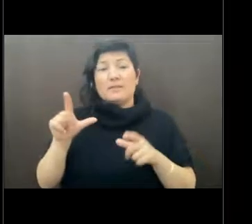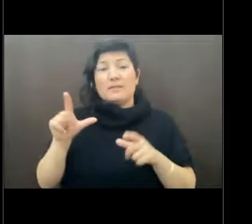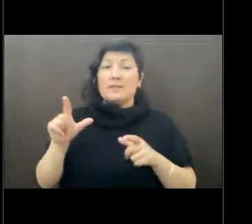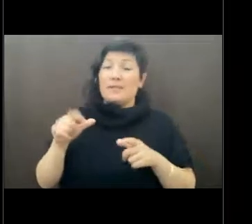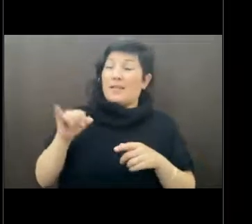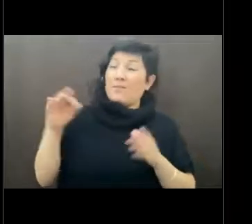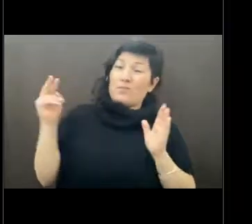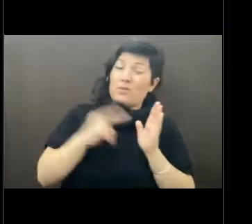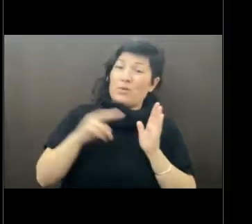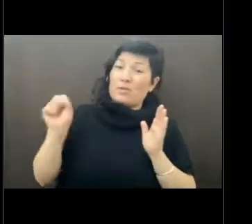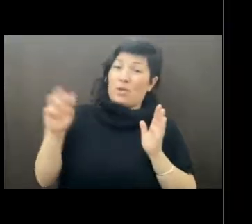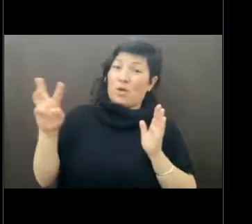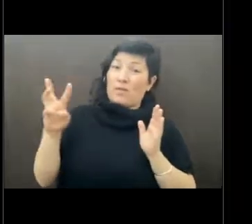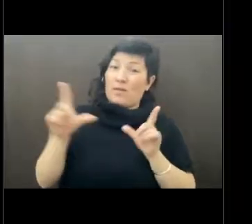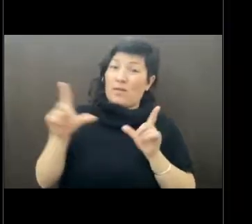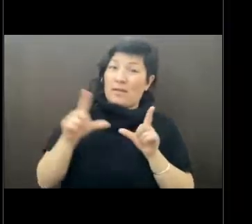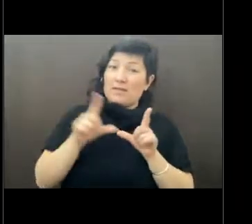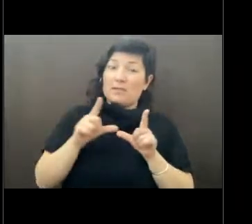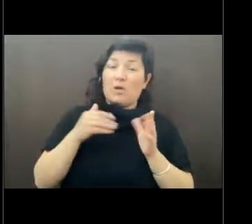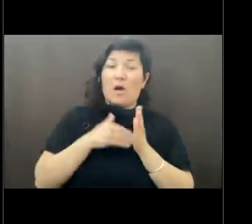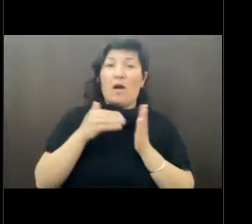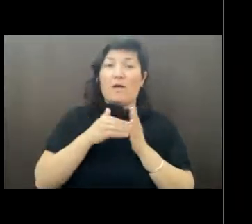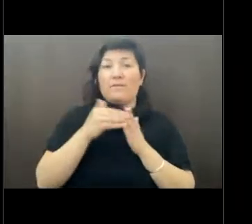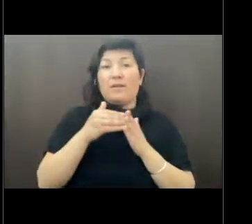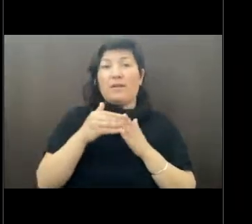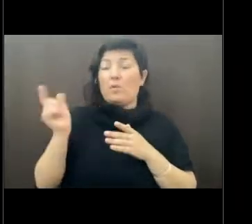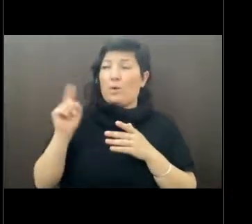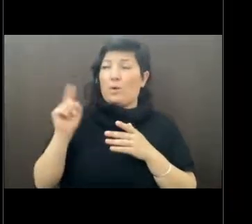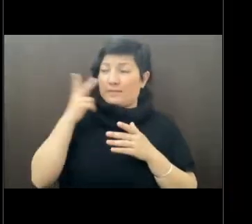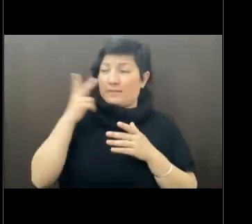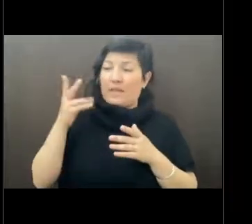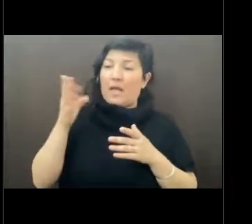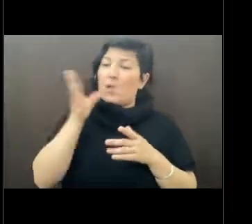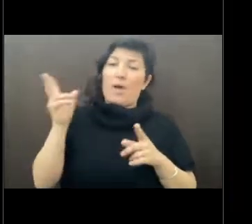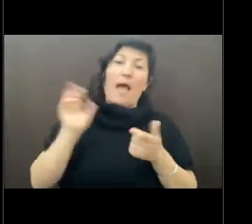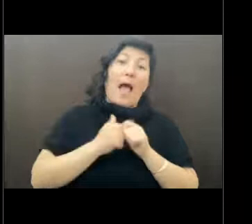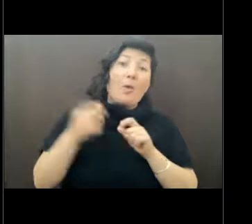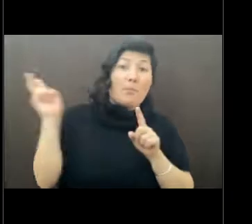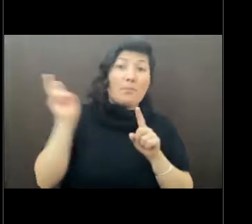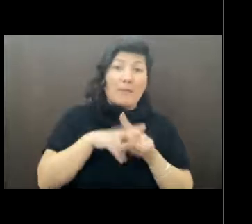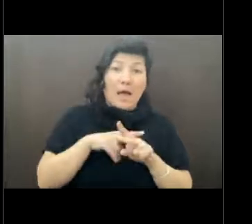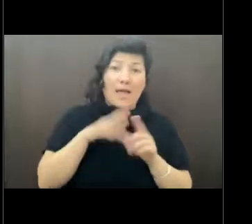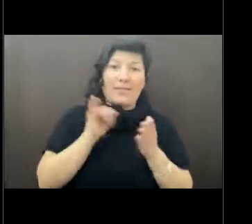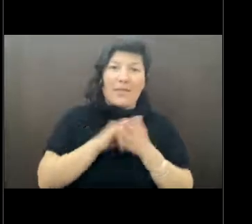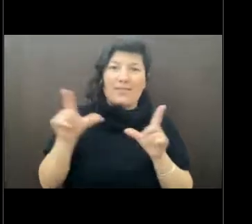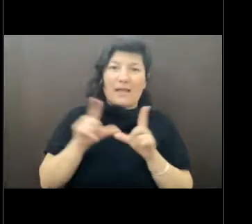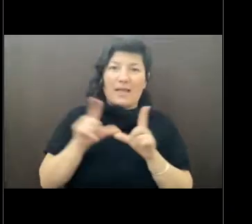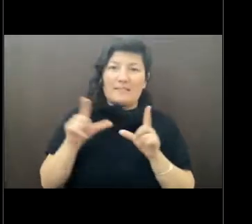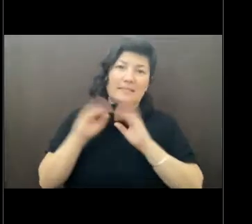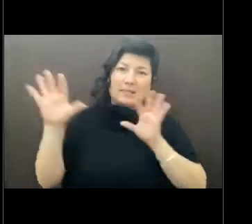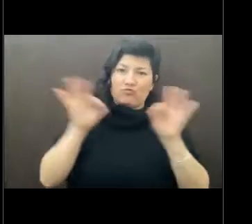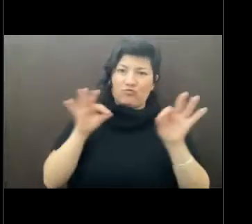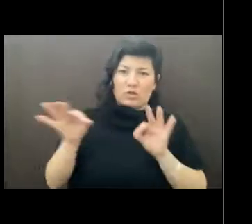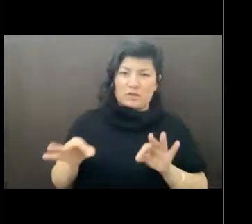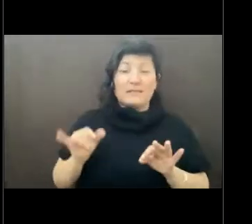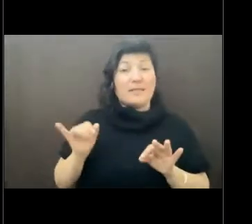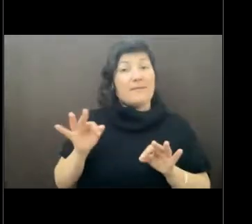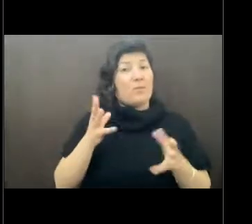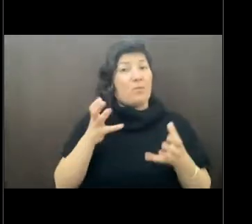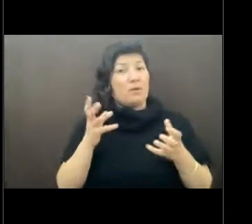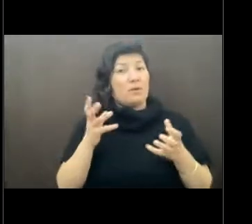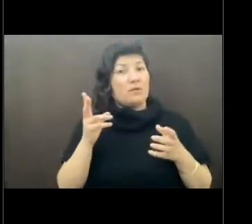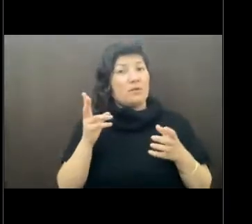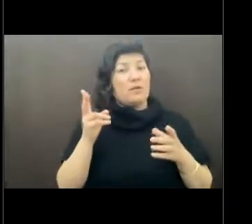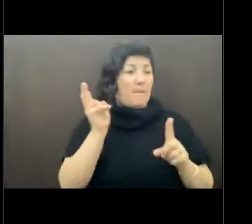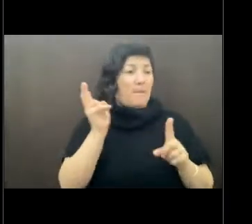license, it'll say afterwards how to apply this license, and it will give very clear instructions to say, here's what you do if you want to apply